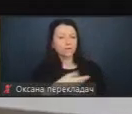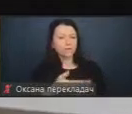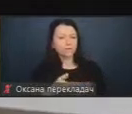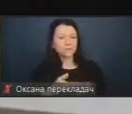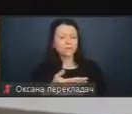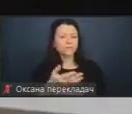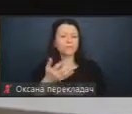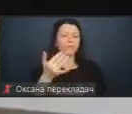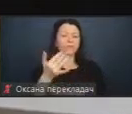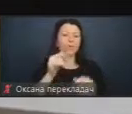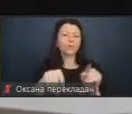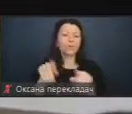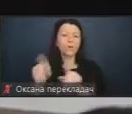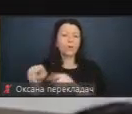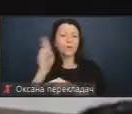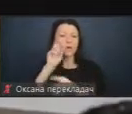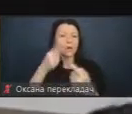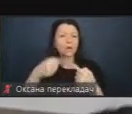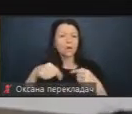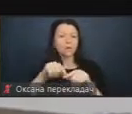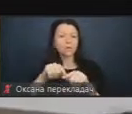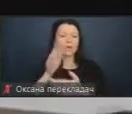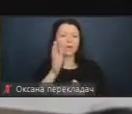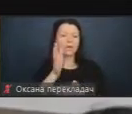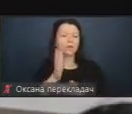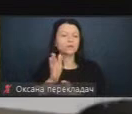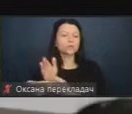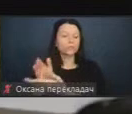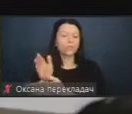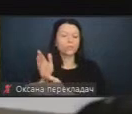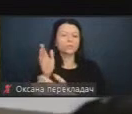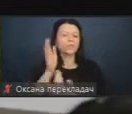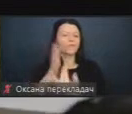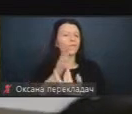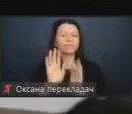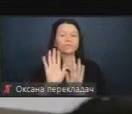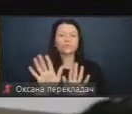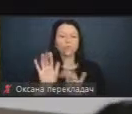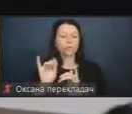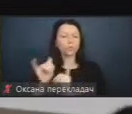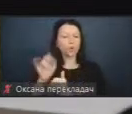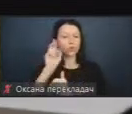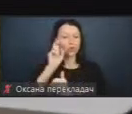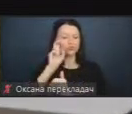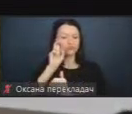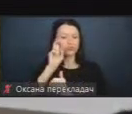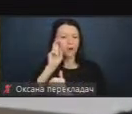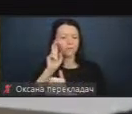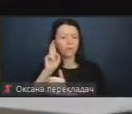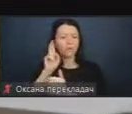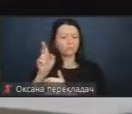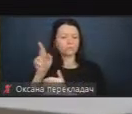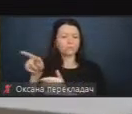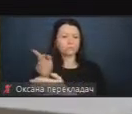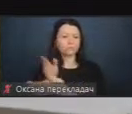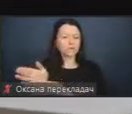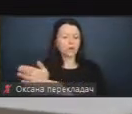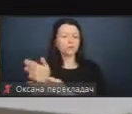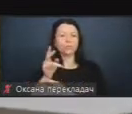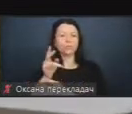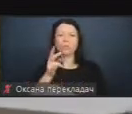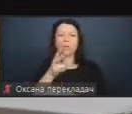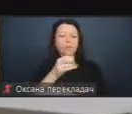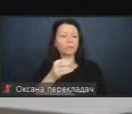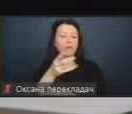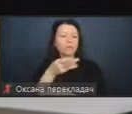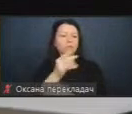private sector. So it's more common for the quotas to be just in the public sector. And some countries, interestingly,